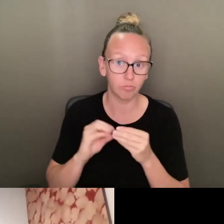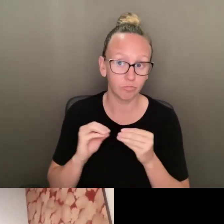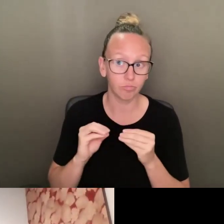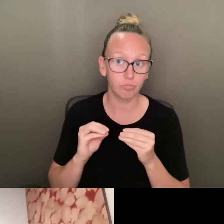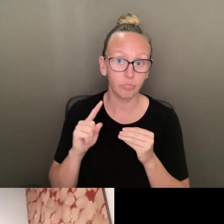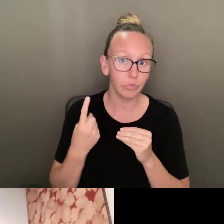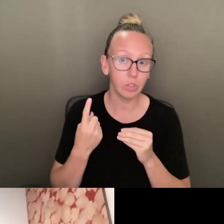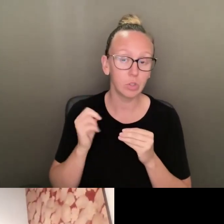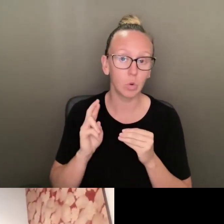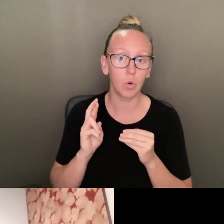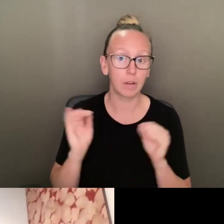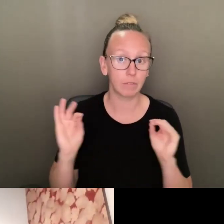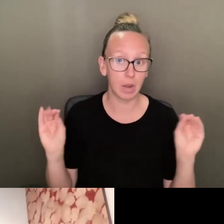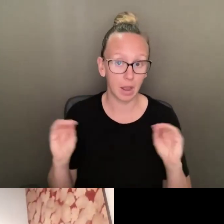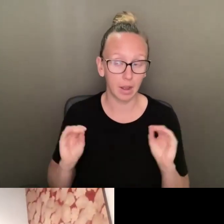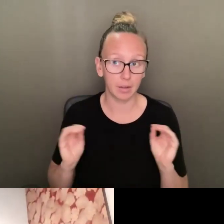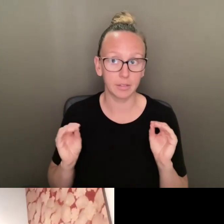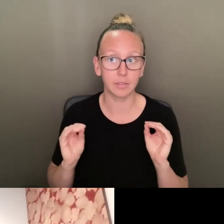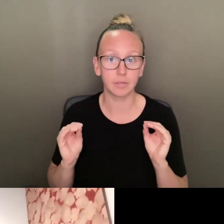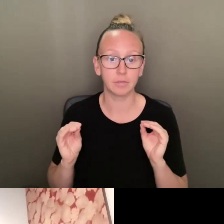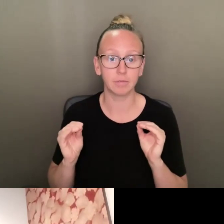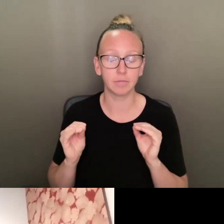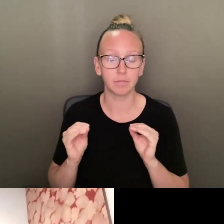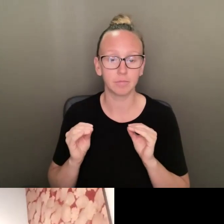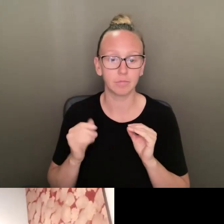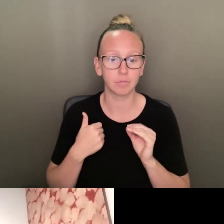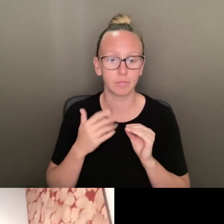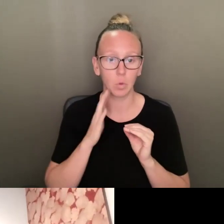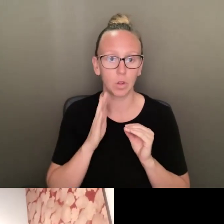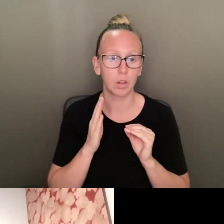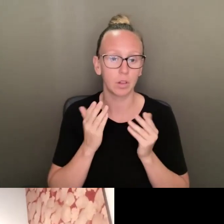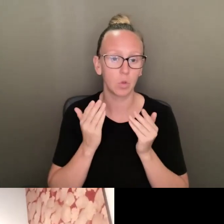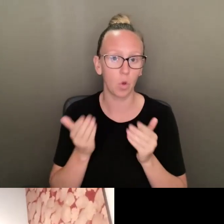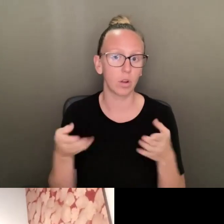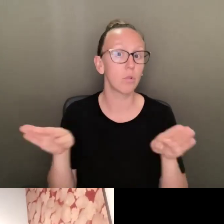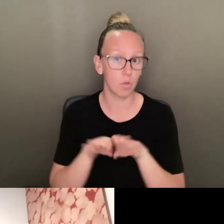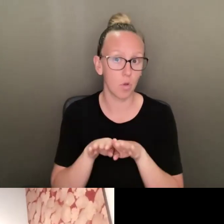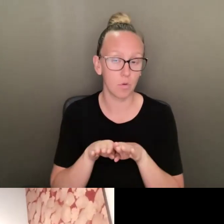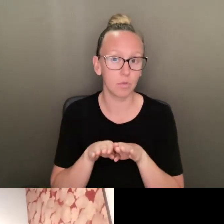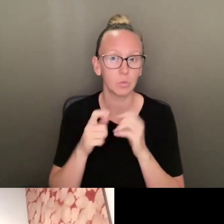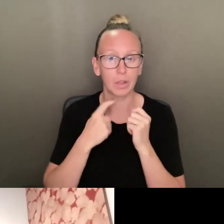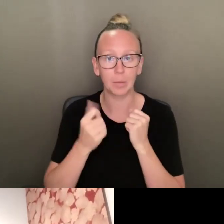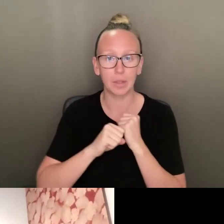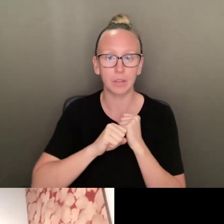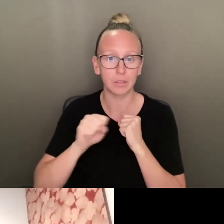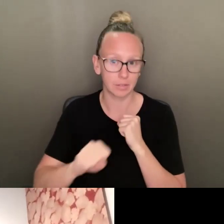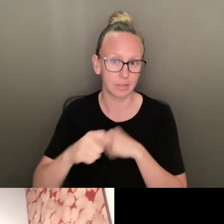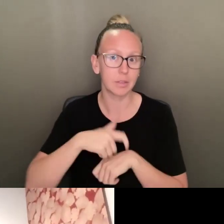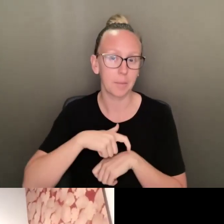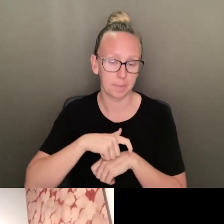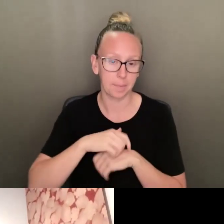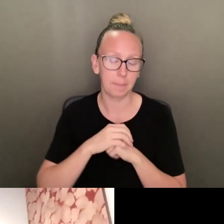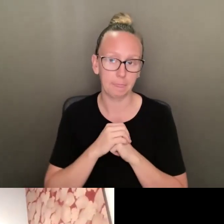if there are none. I just want to go ahead and close us out. We went a little bit over